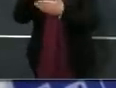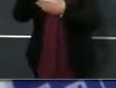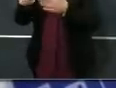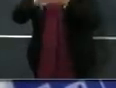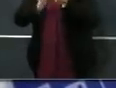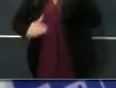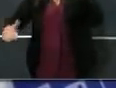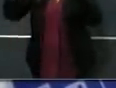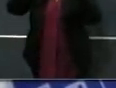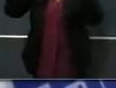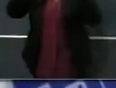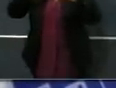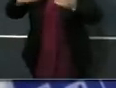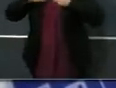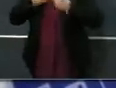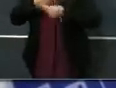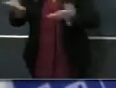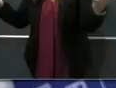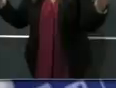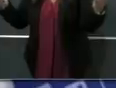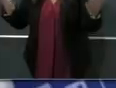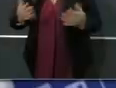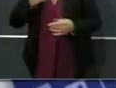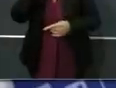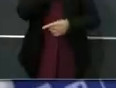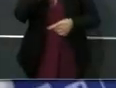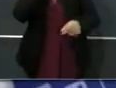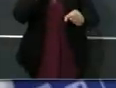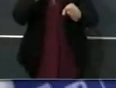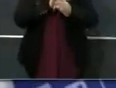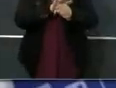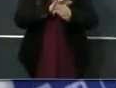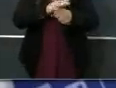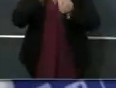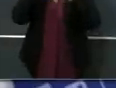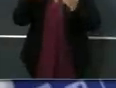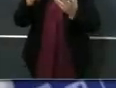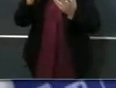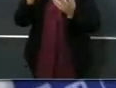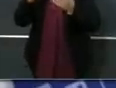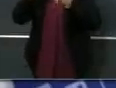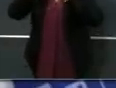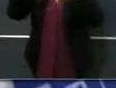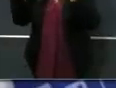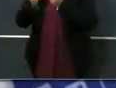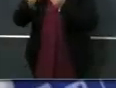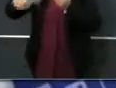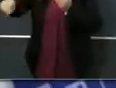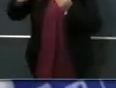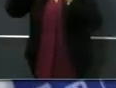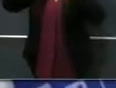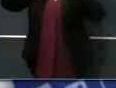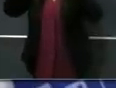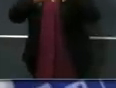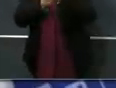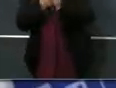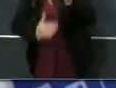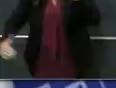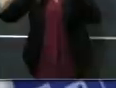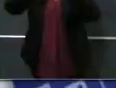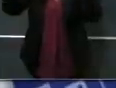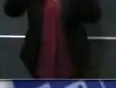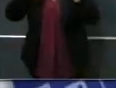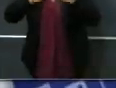world. Because of these commitments, hundreds of thousands of families will cross the digital divide, including